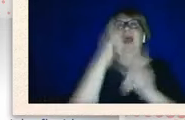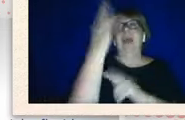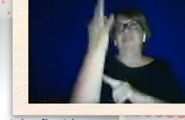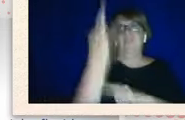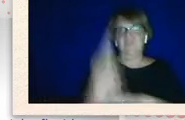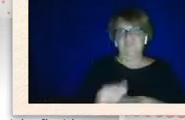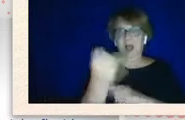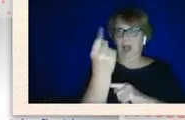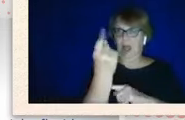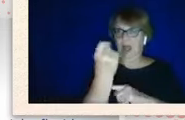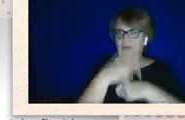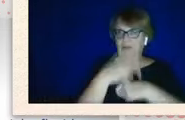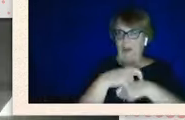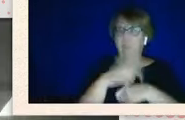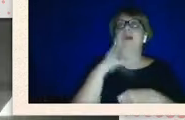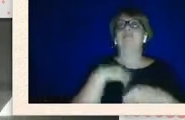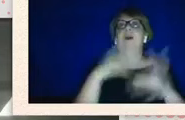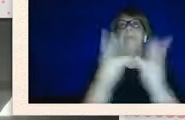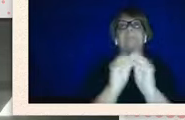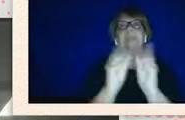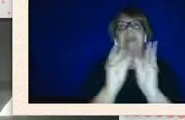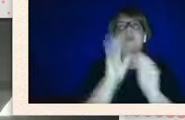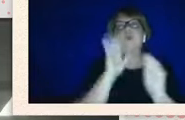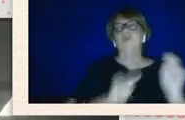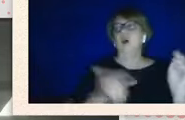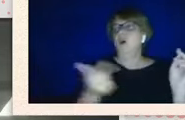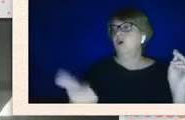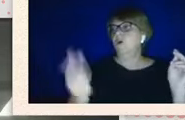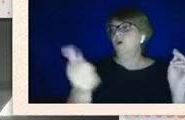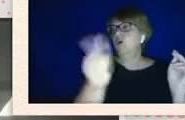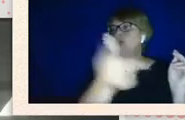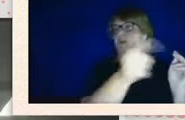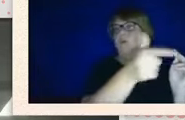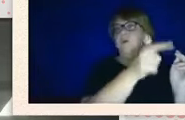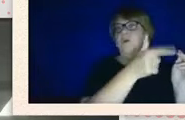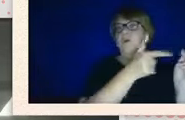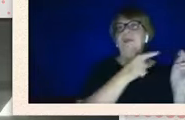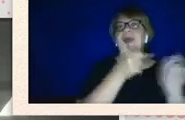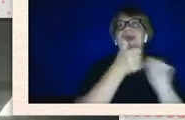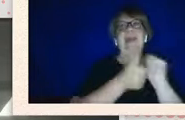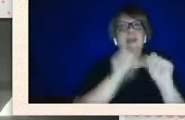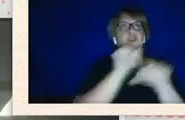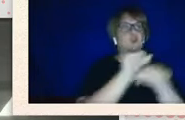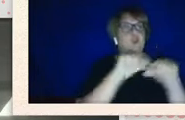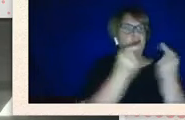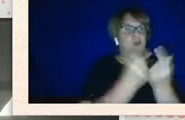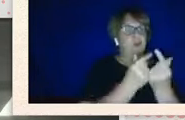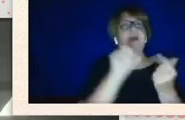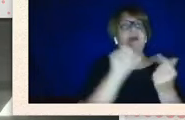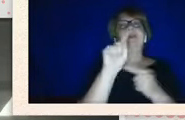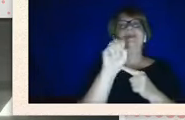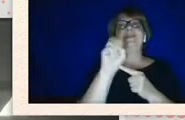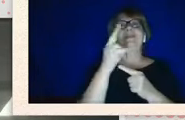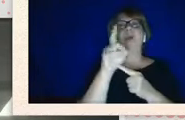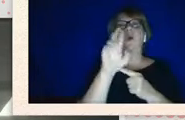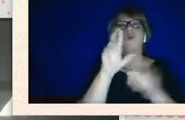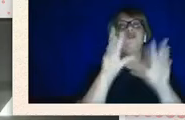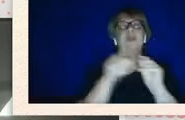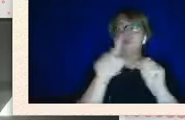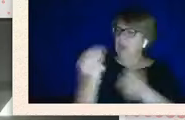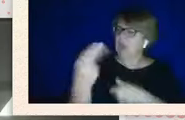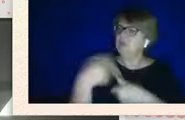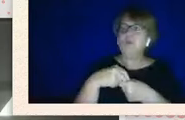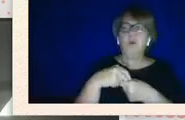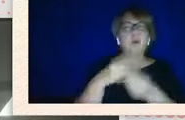have a meeting and we'll rotate each of the working groups and then a stakeholder meeting. And you can join. It's all by telephone.